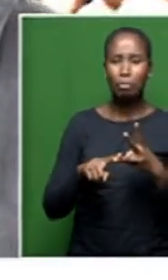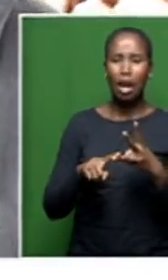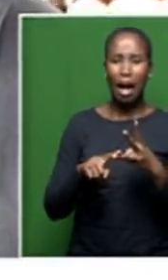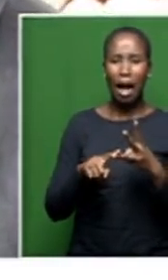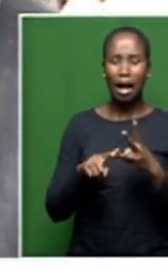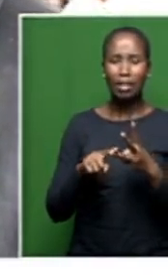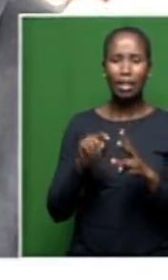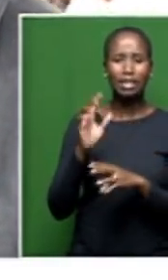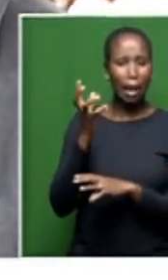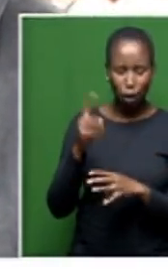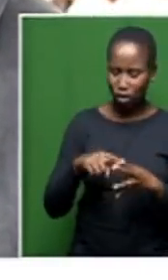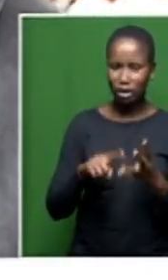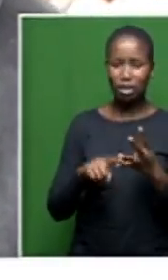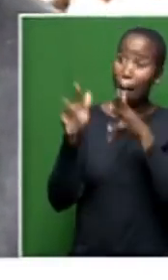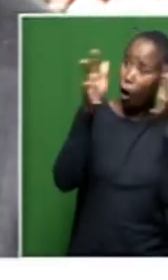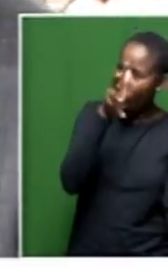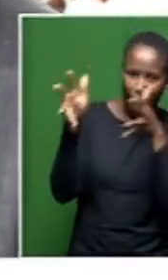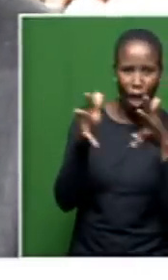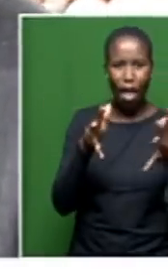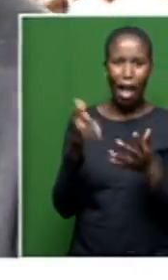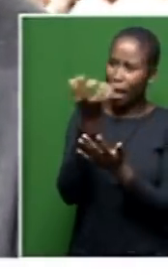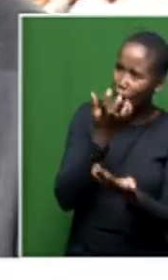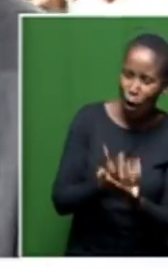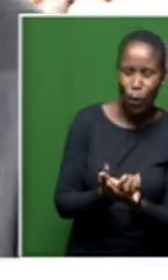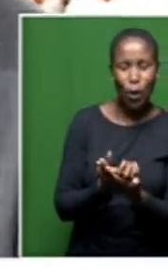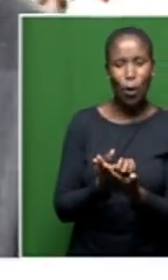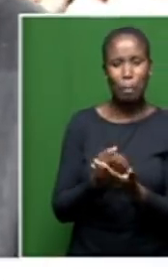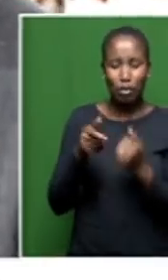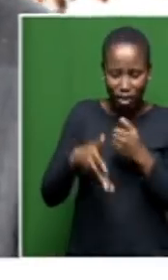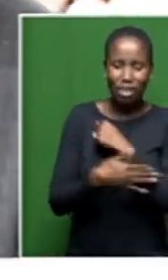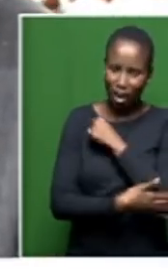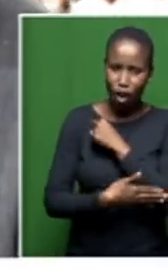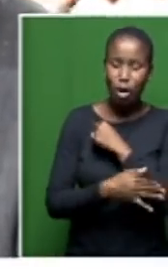breathe. It means the ocean economy. It means the economy of this